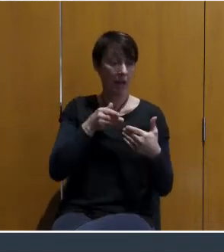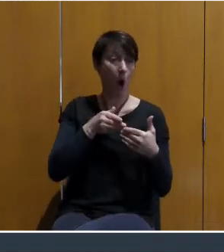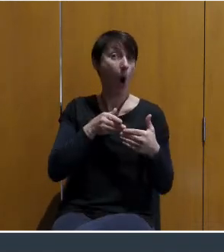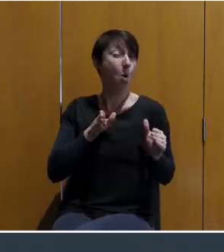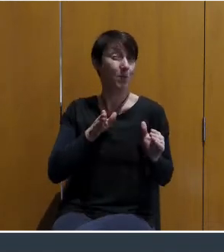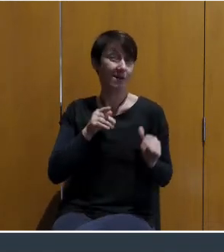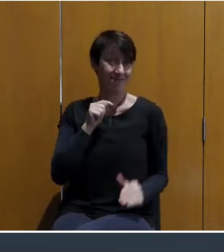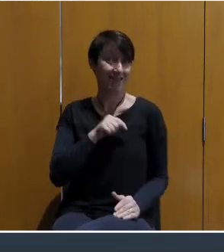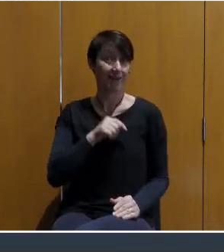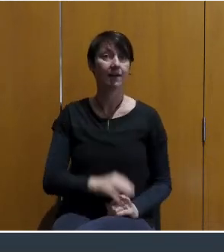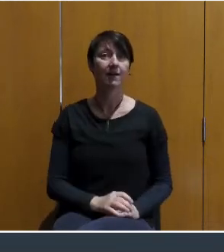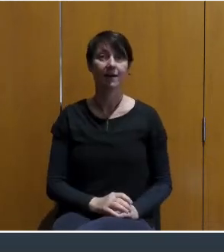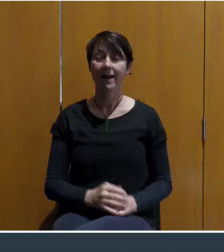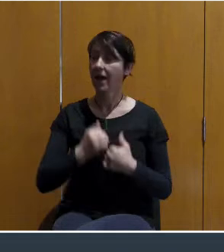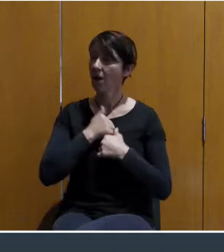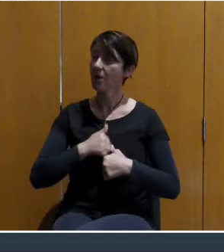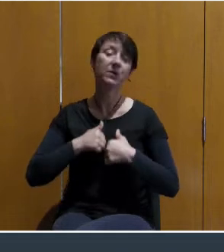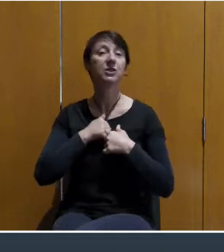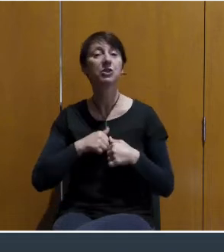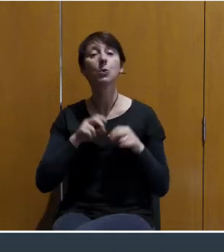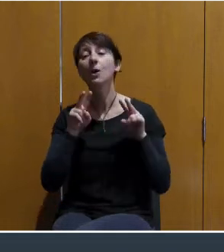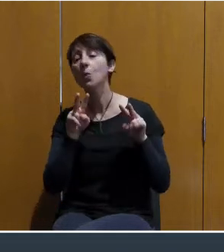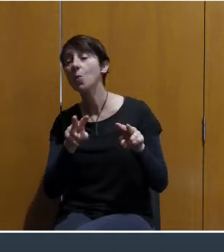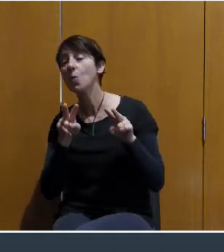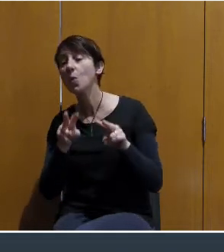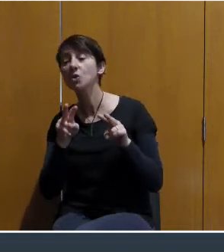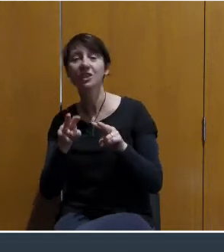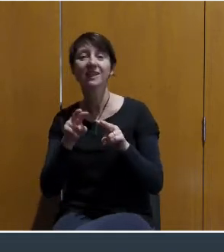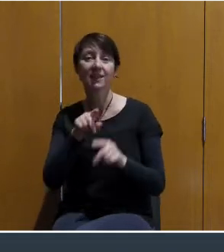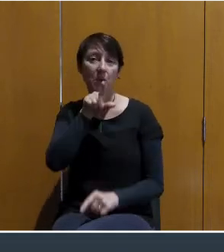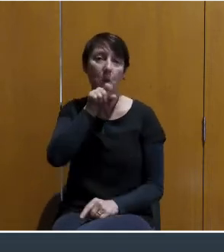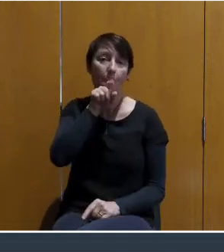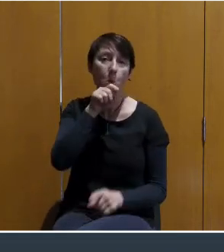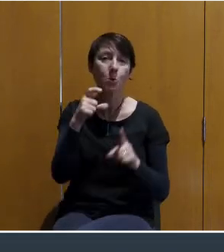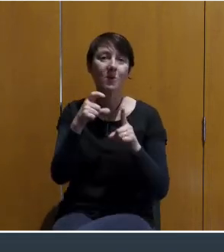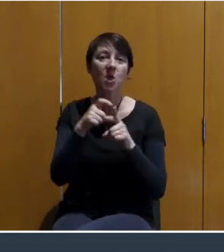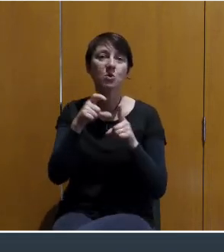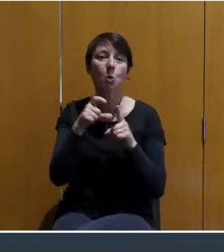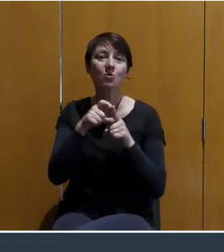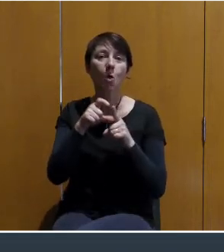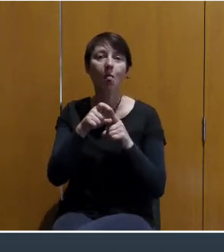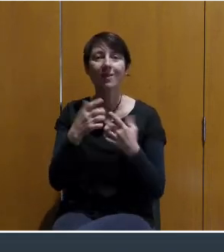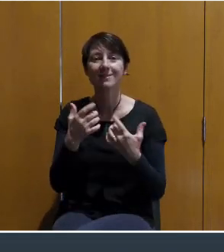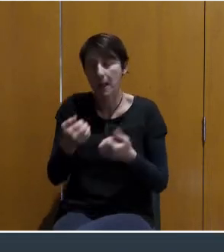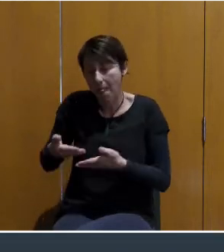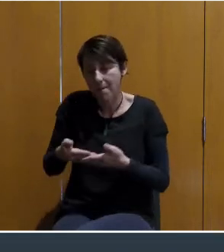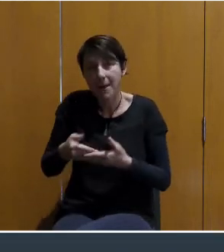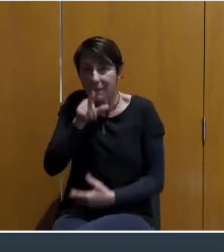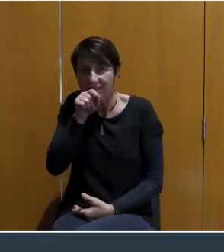watching the dotterels, watching the chicks. They'd often be running around on the grass beside the